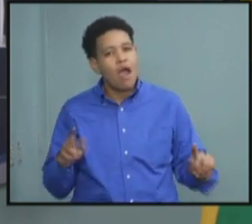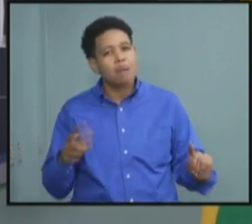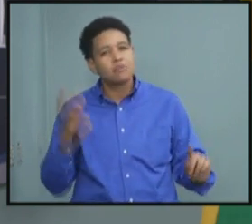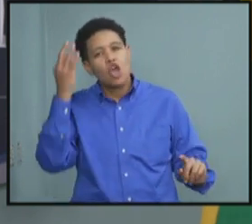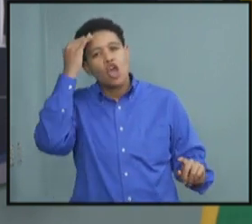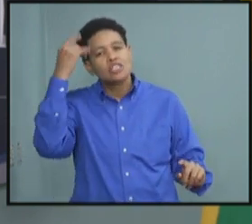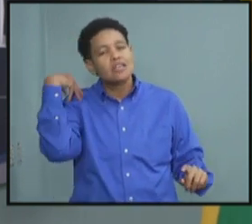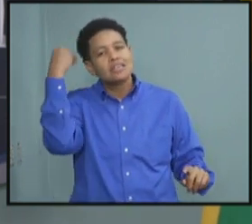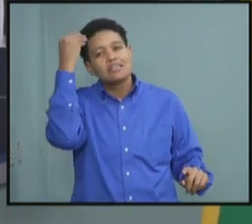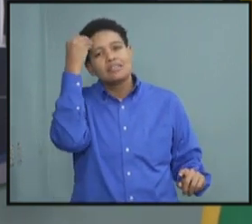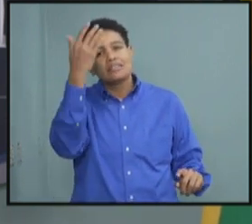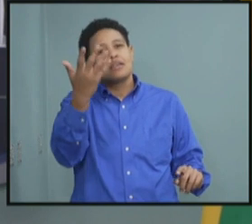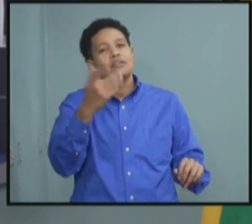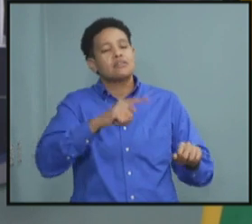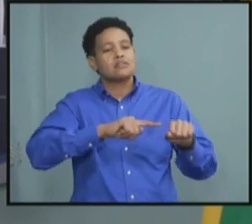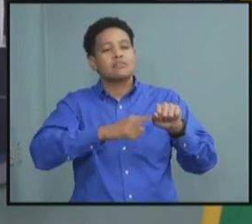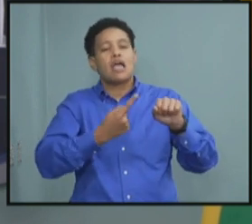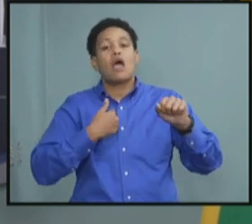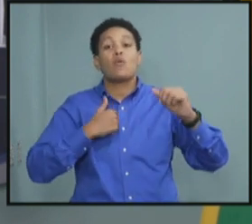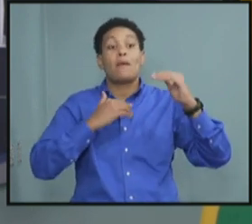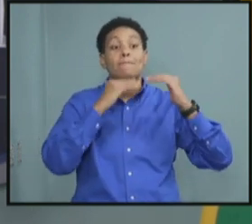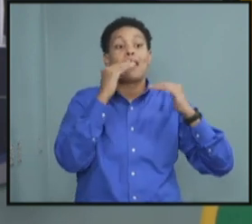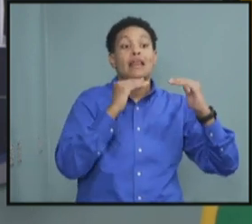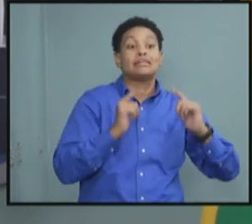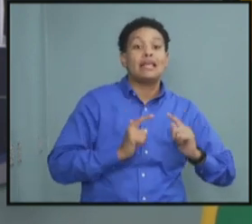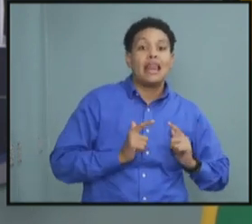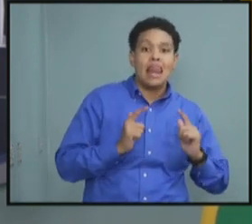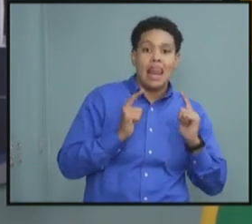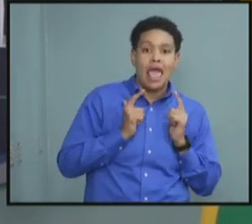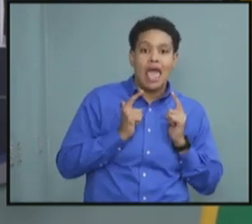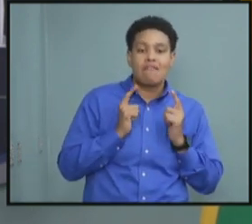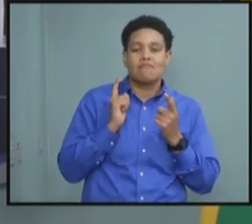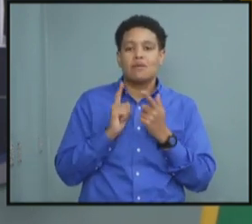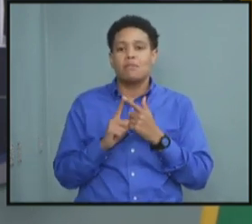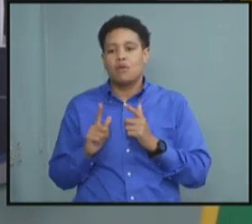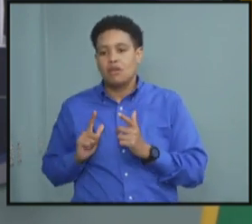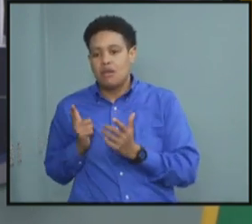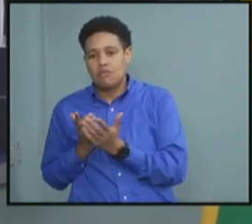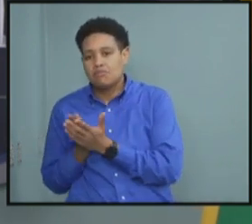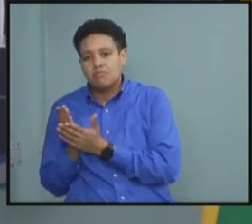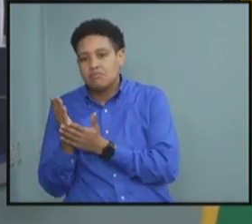outset, that we are balancing lives and livelihoods.